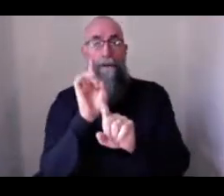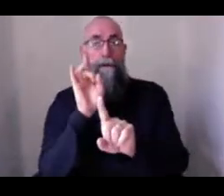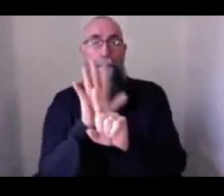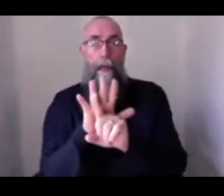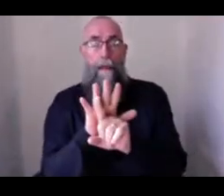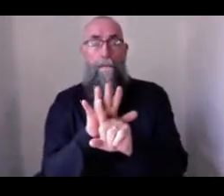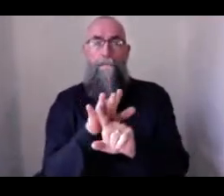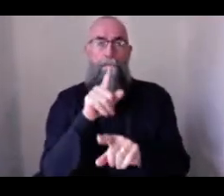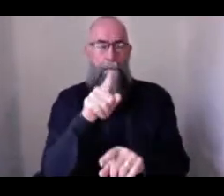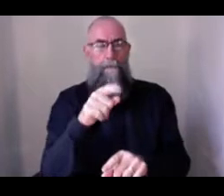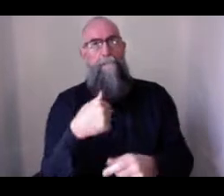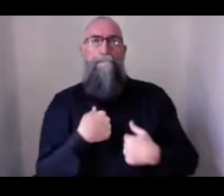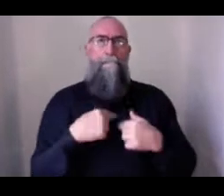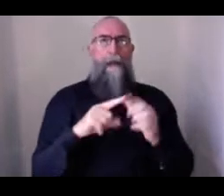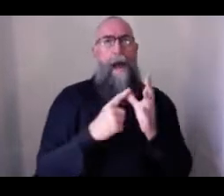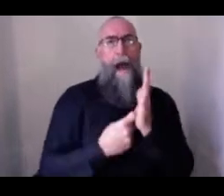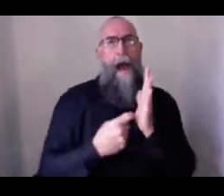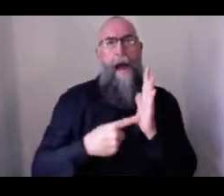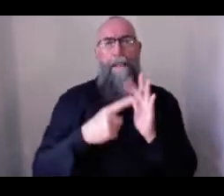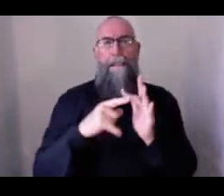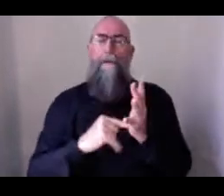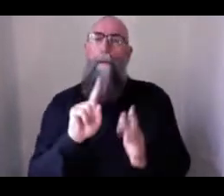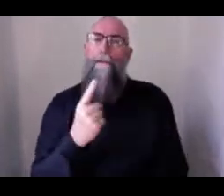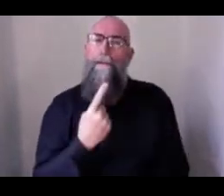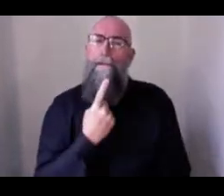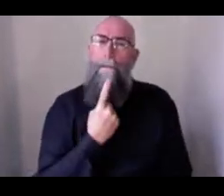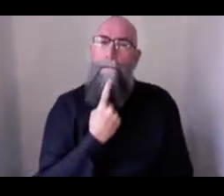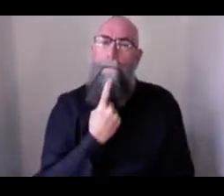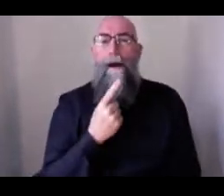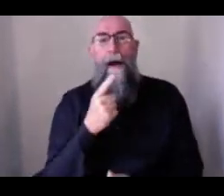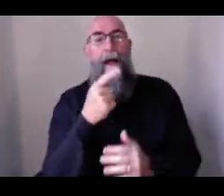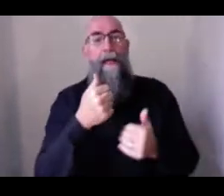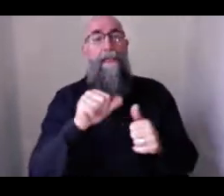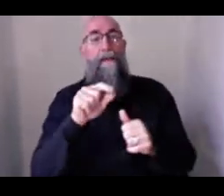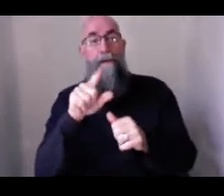then maybe that's where you would seek to put your application.